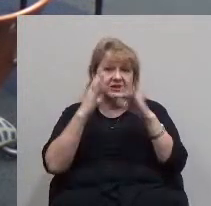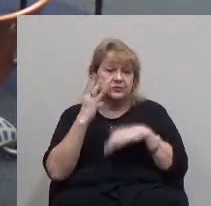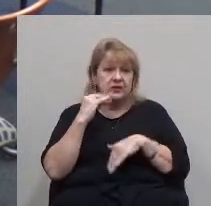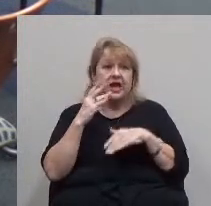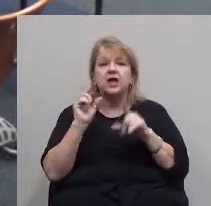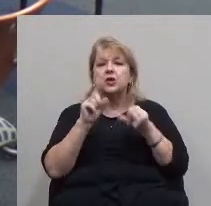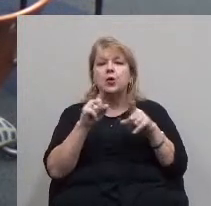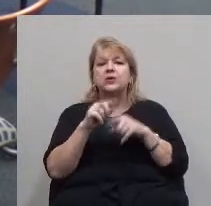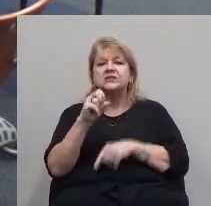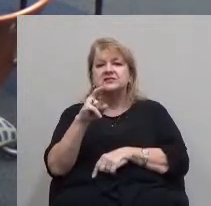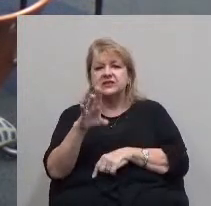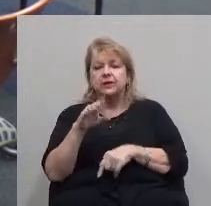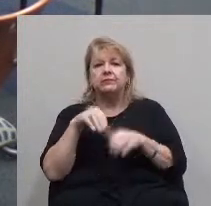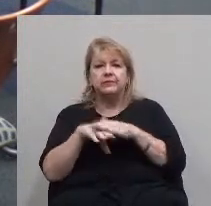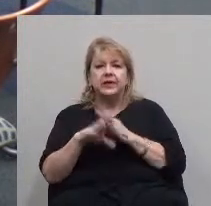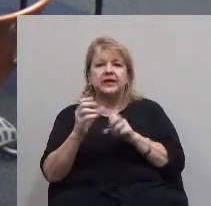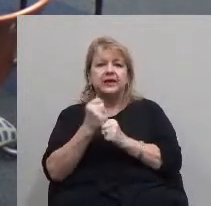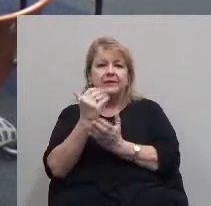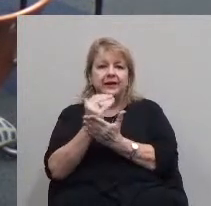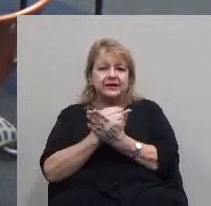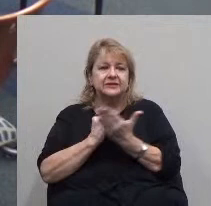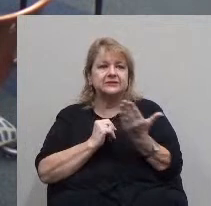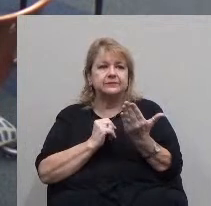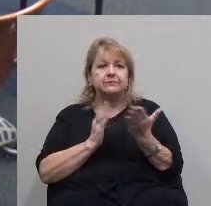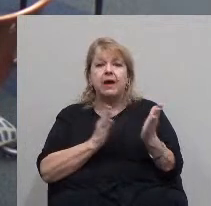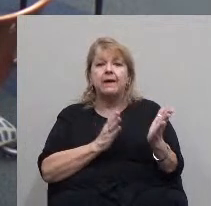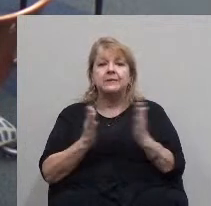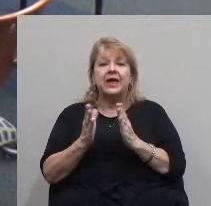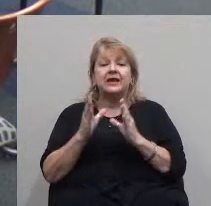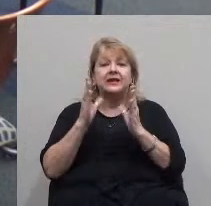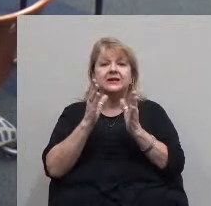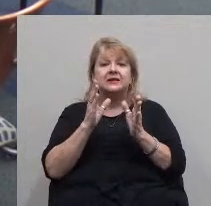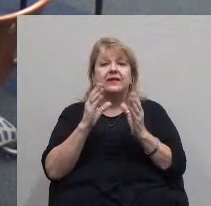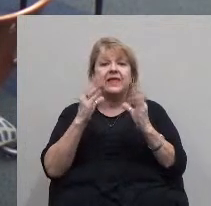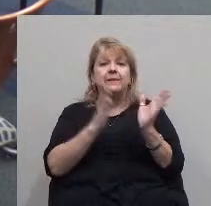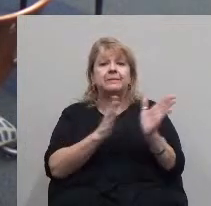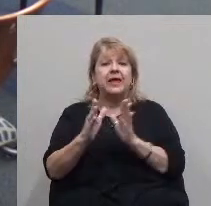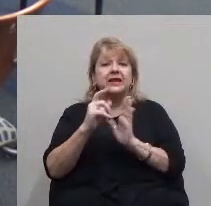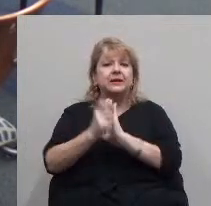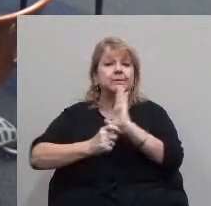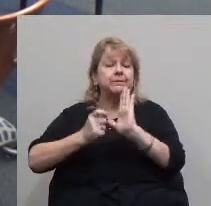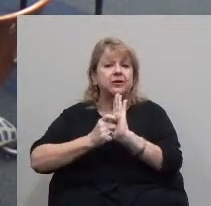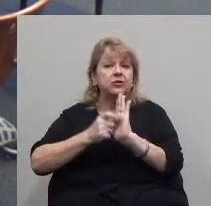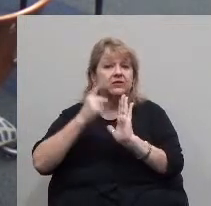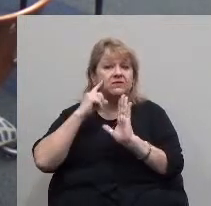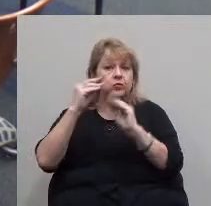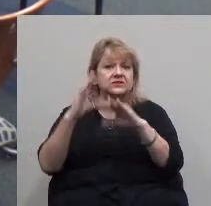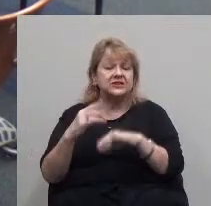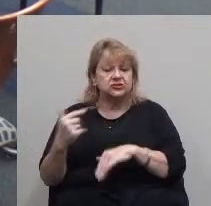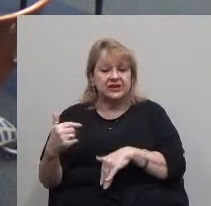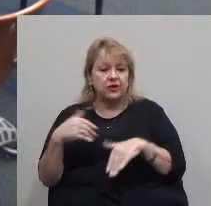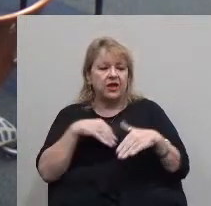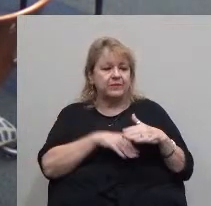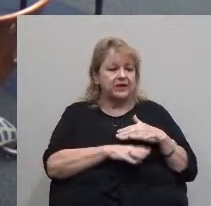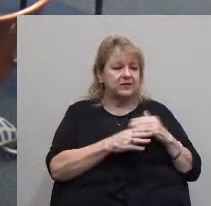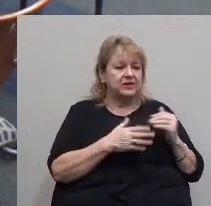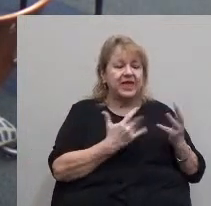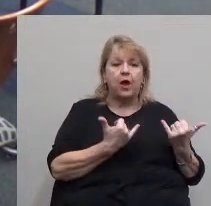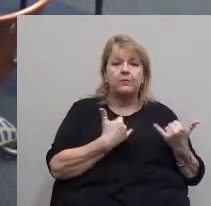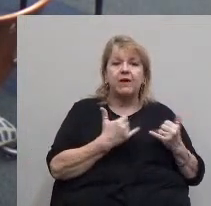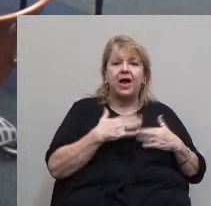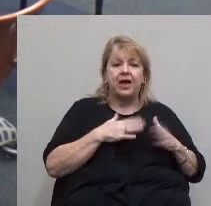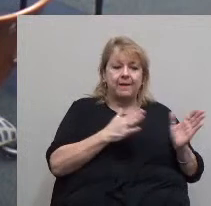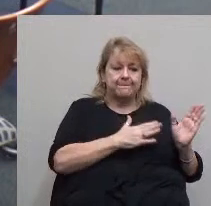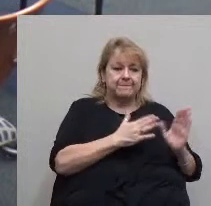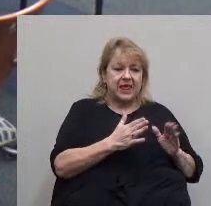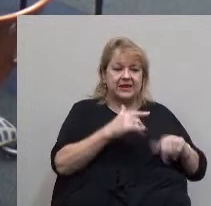I sub and I get my list, you know, that planning period that the teachers used to have, right? Now I'm going to another class